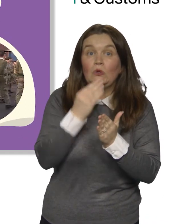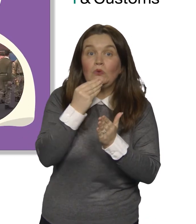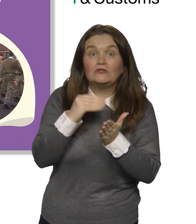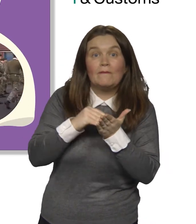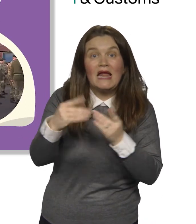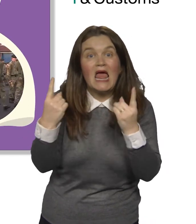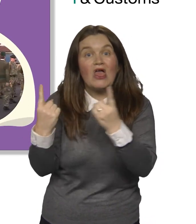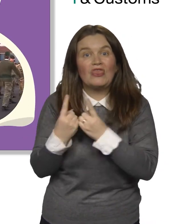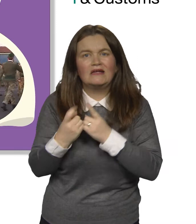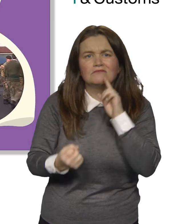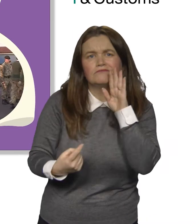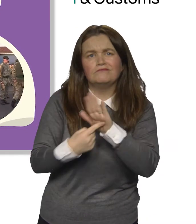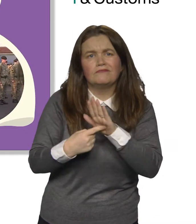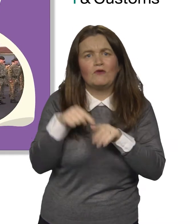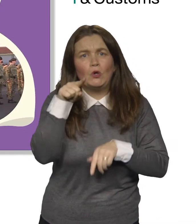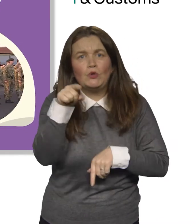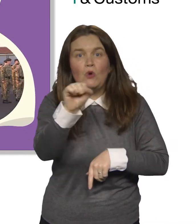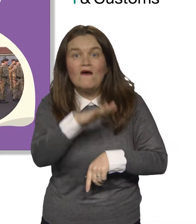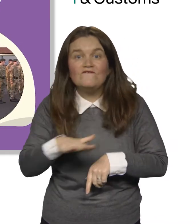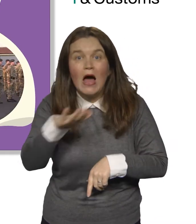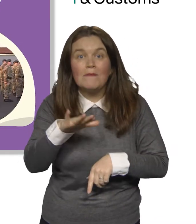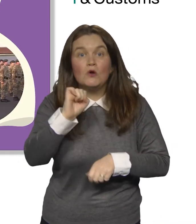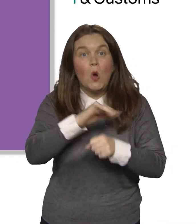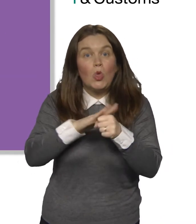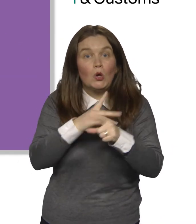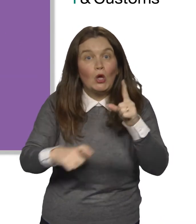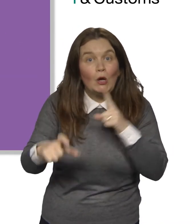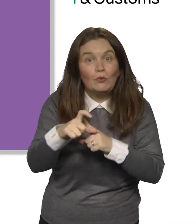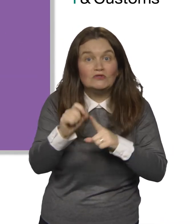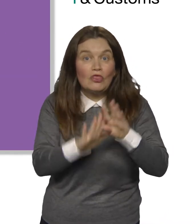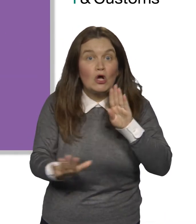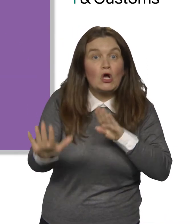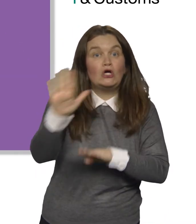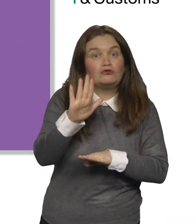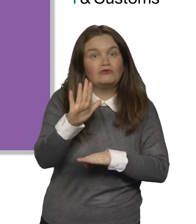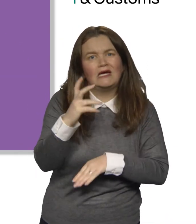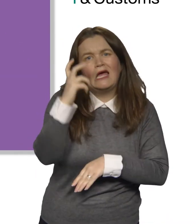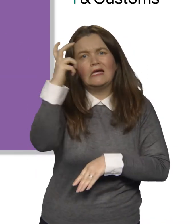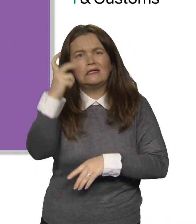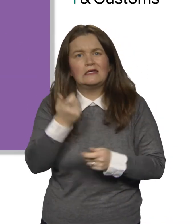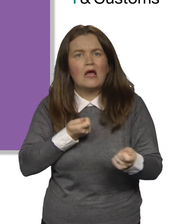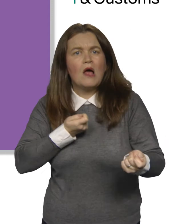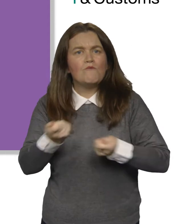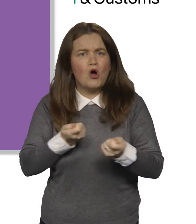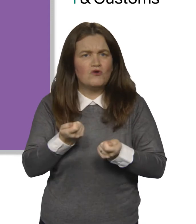your family, your local community, and the country. Kings and emperors,